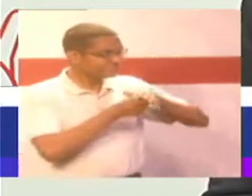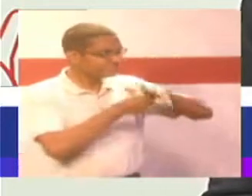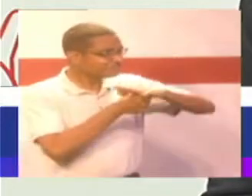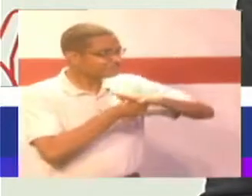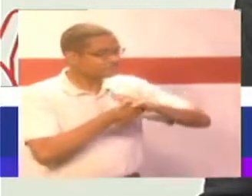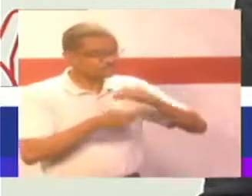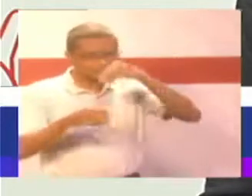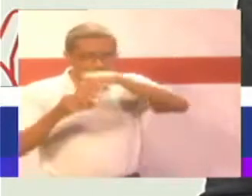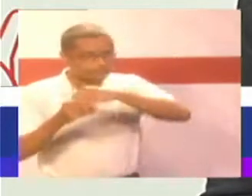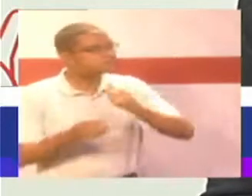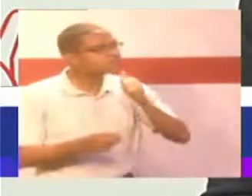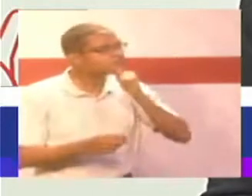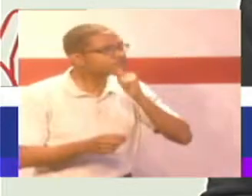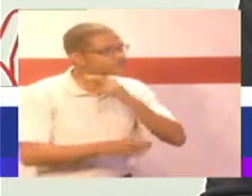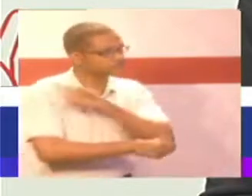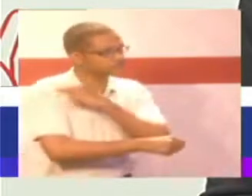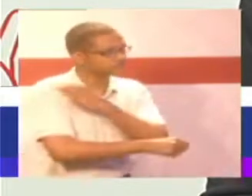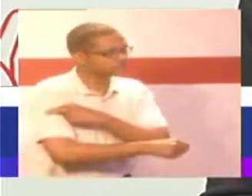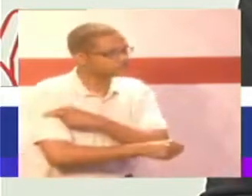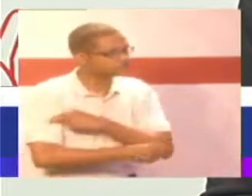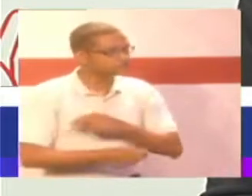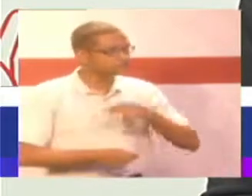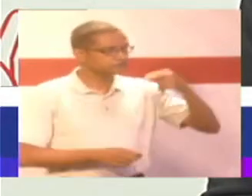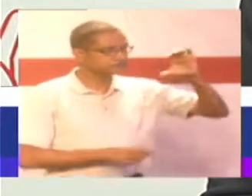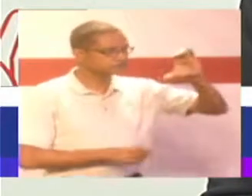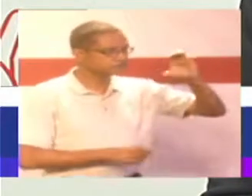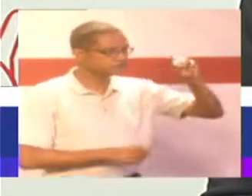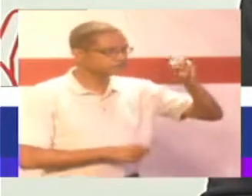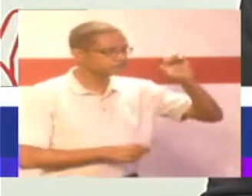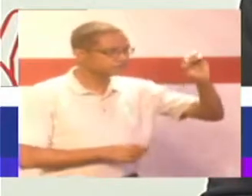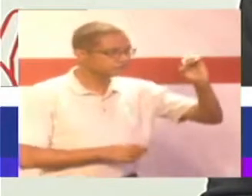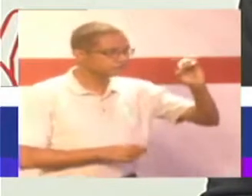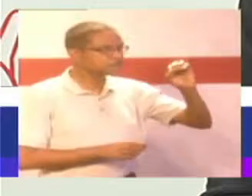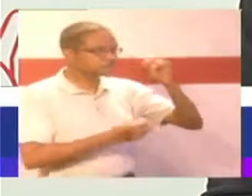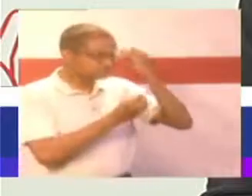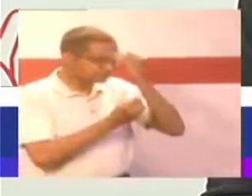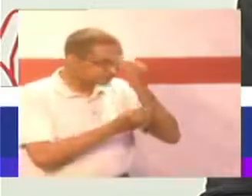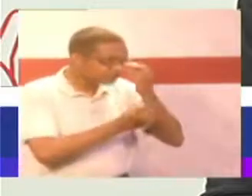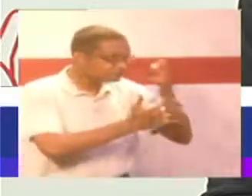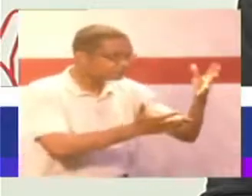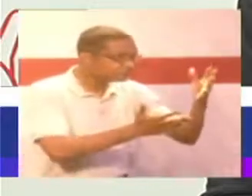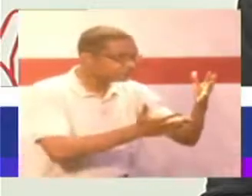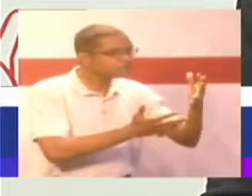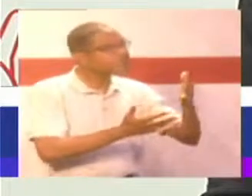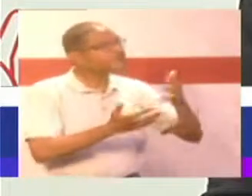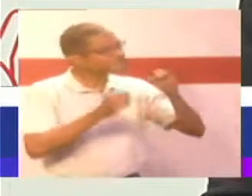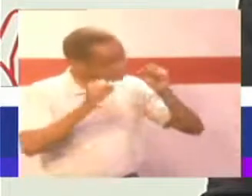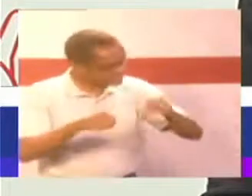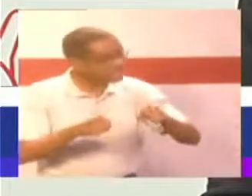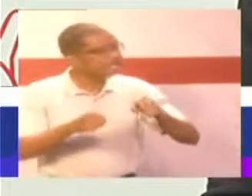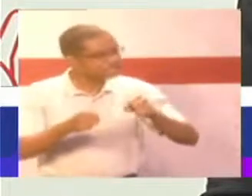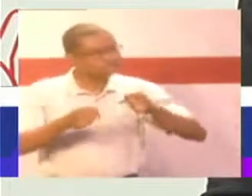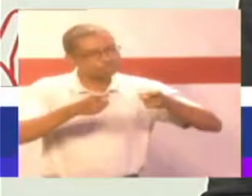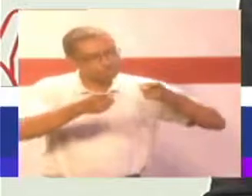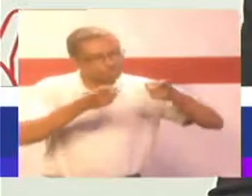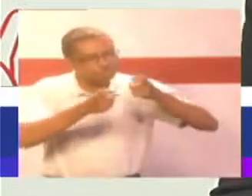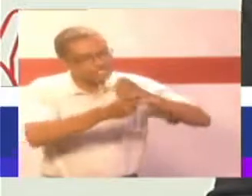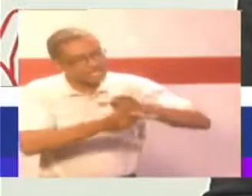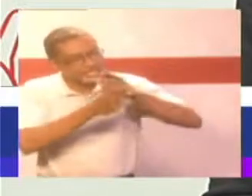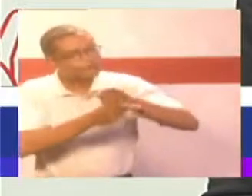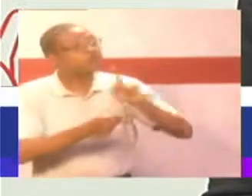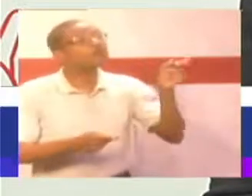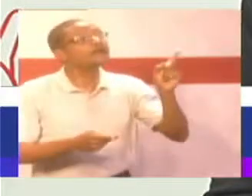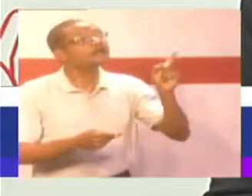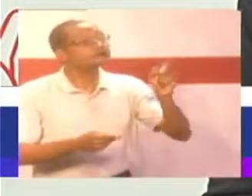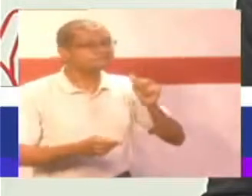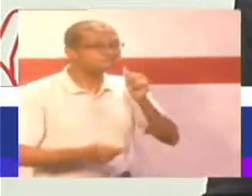Chief Medical Officer would have indicated that COVID-19 patients can be managed at the private hospitals, and there